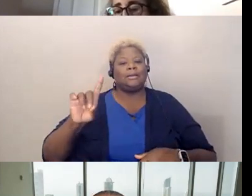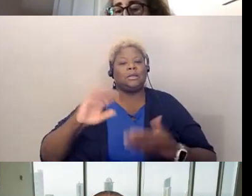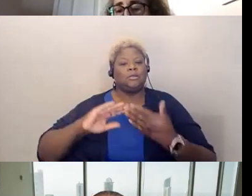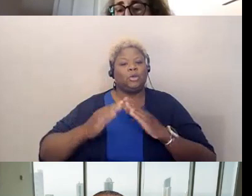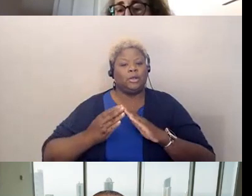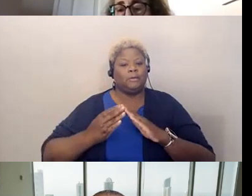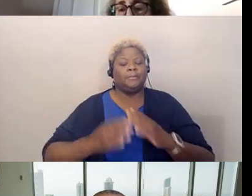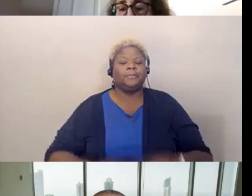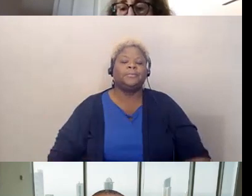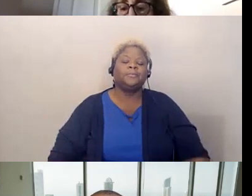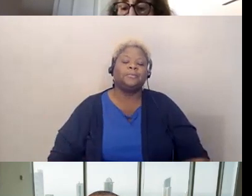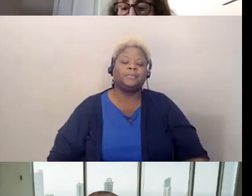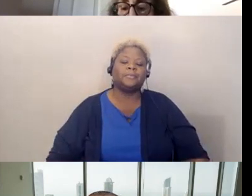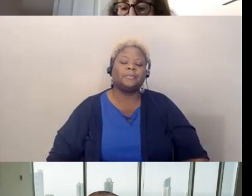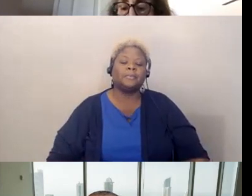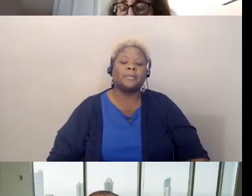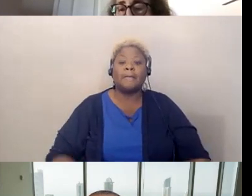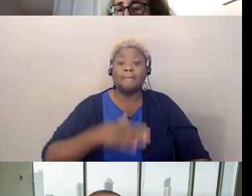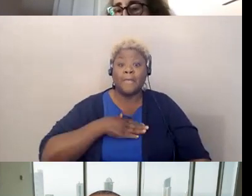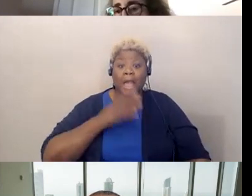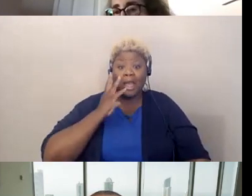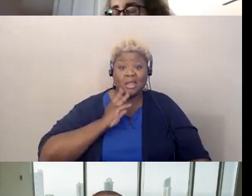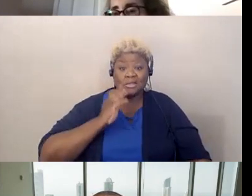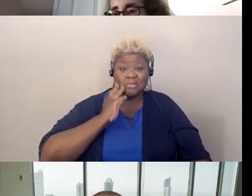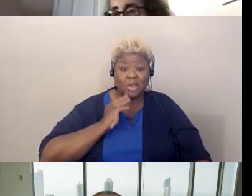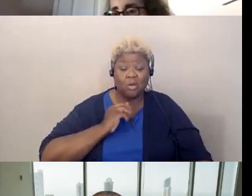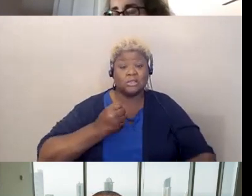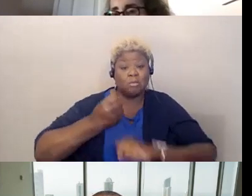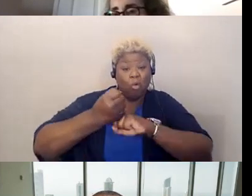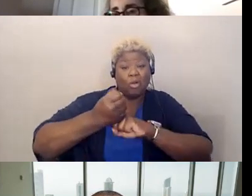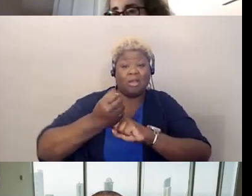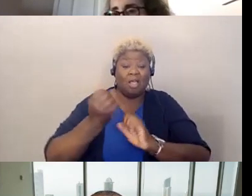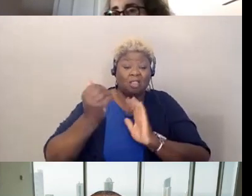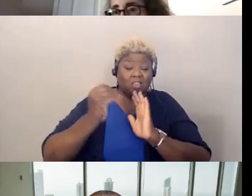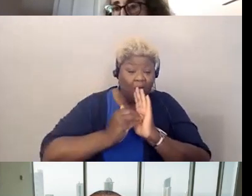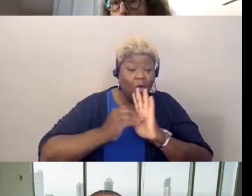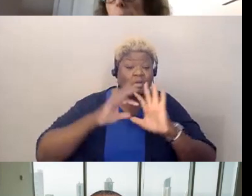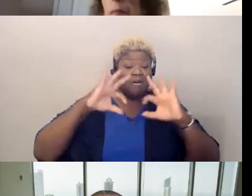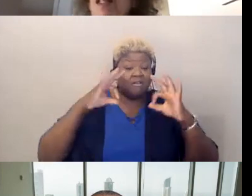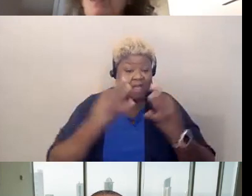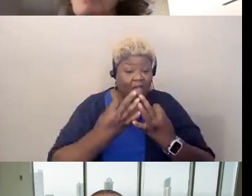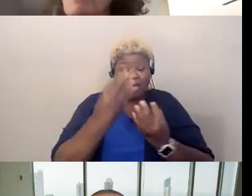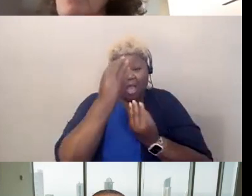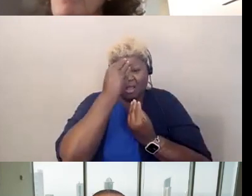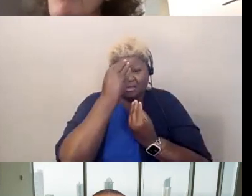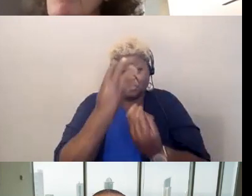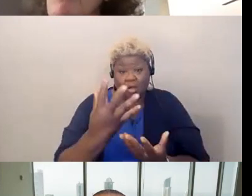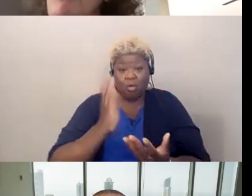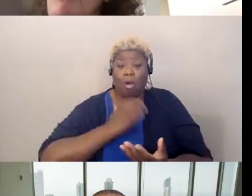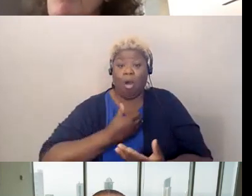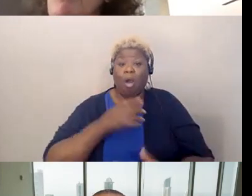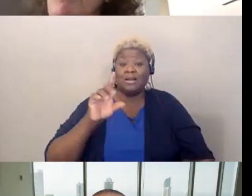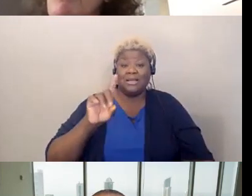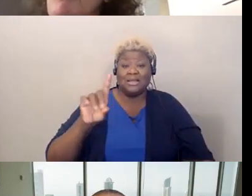crisis. Based on my experience supporting thousands of families in our state, I can say for a certainty that our DDD